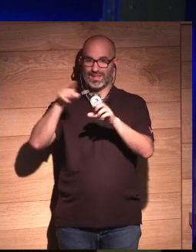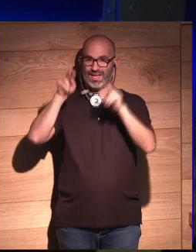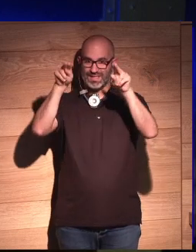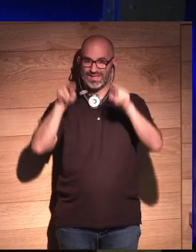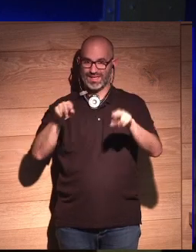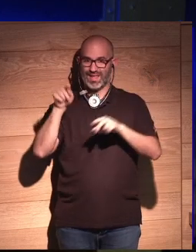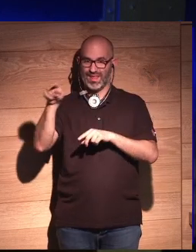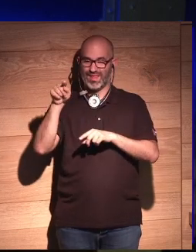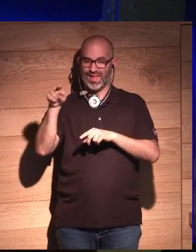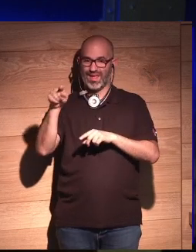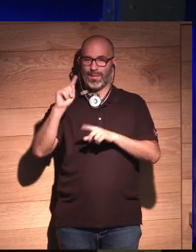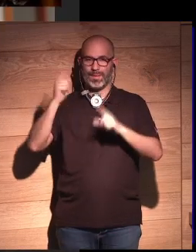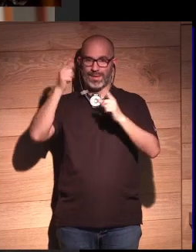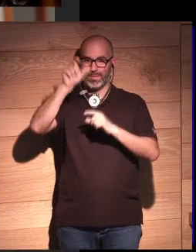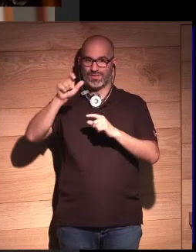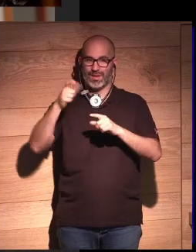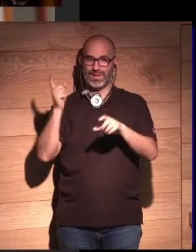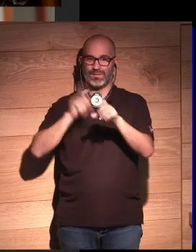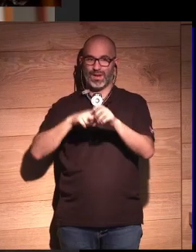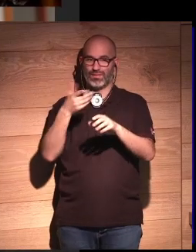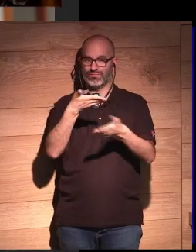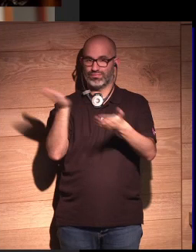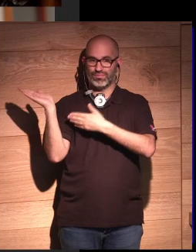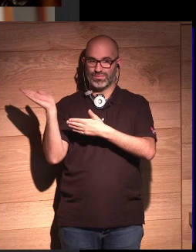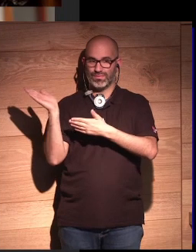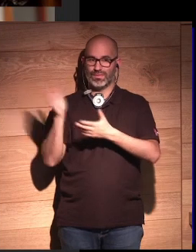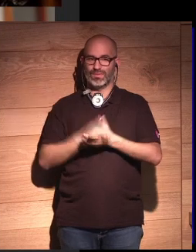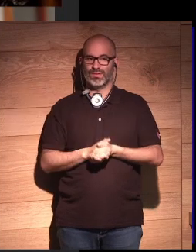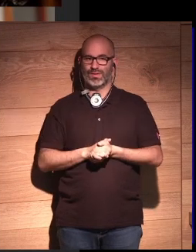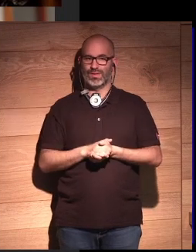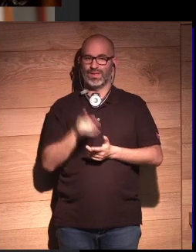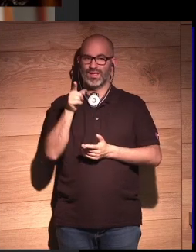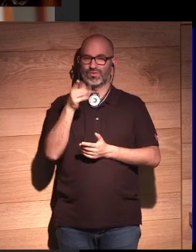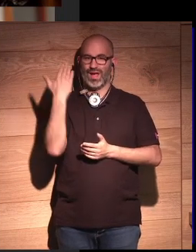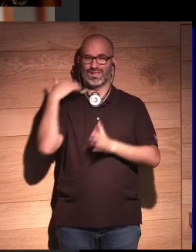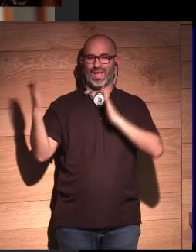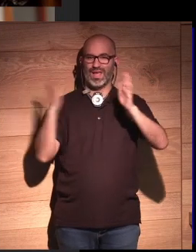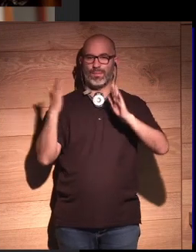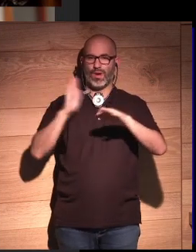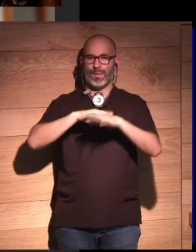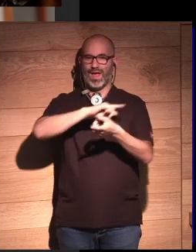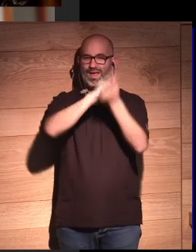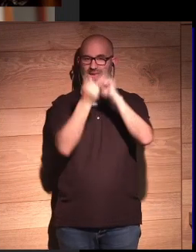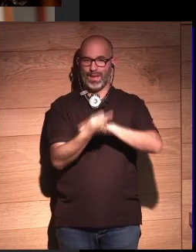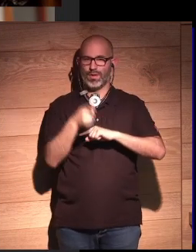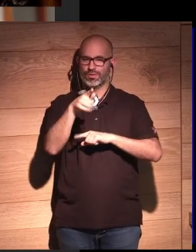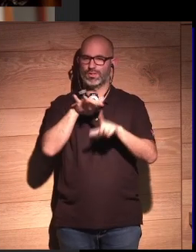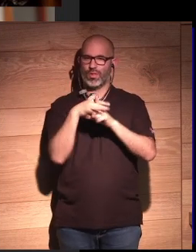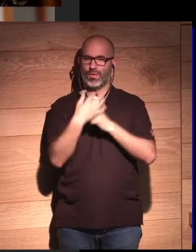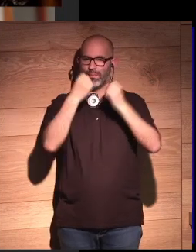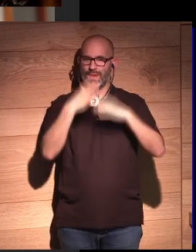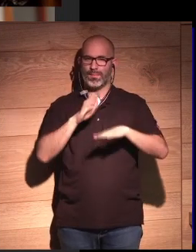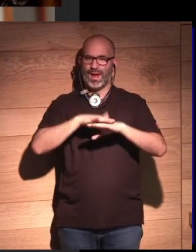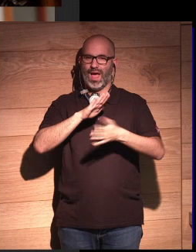was this sea change happening, and I think this is a good time to talk about the women at Sundance. Who was behind this?